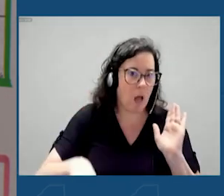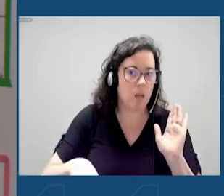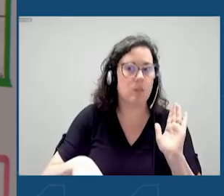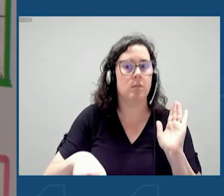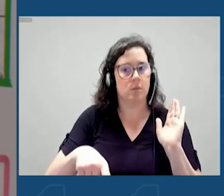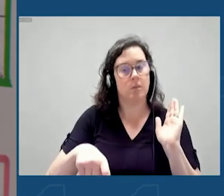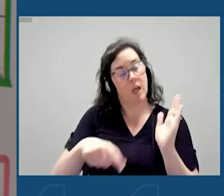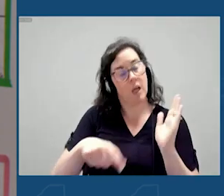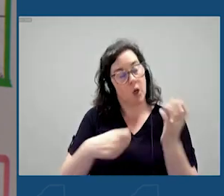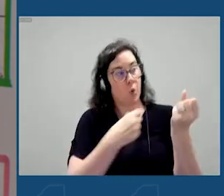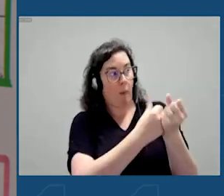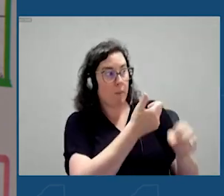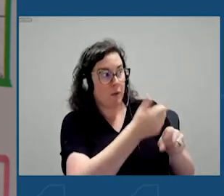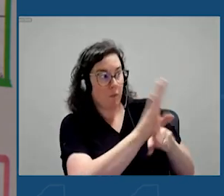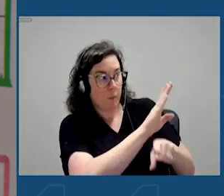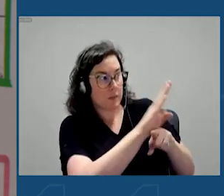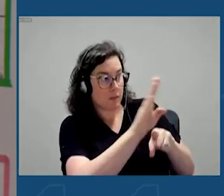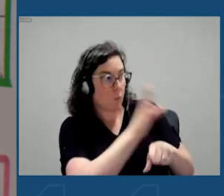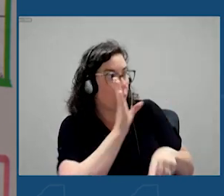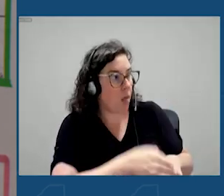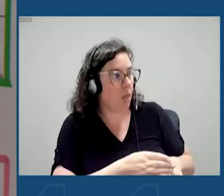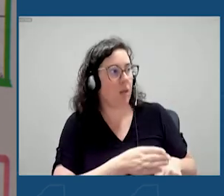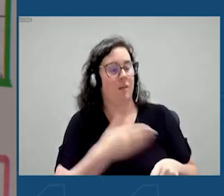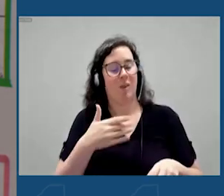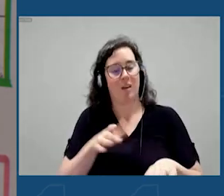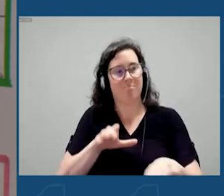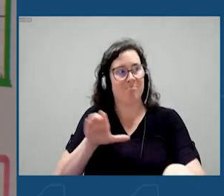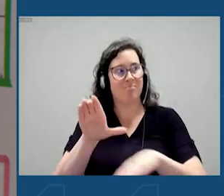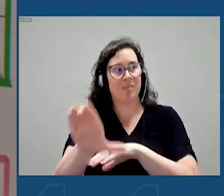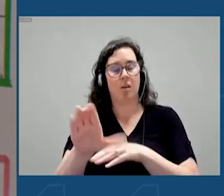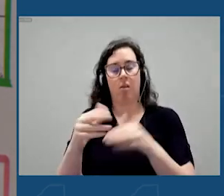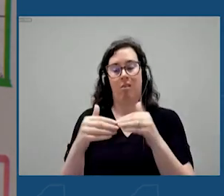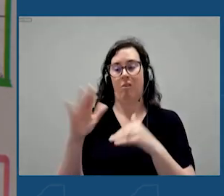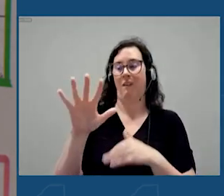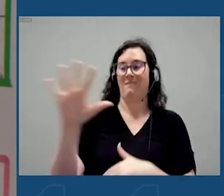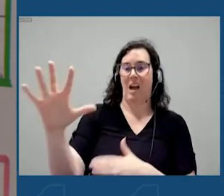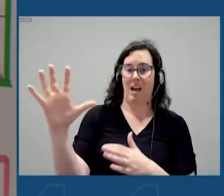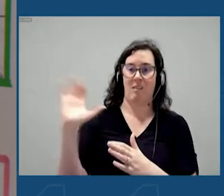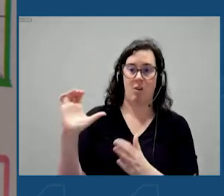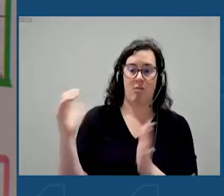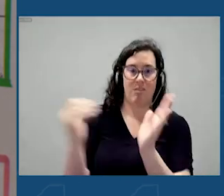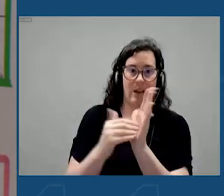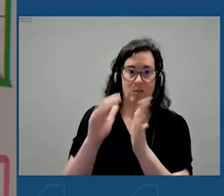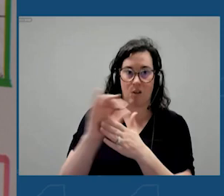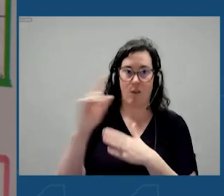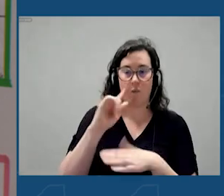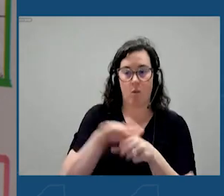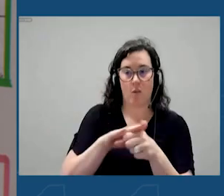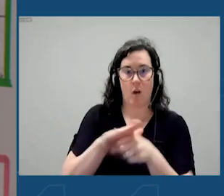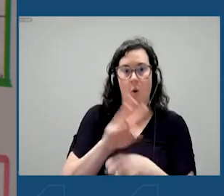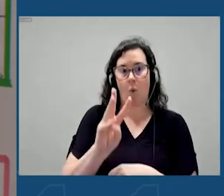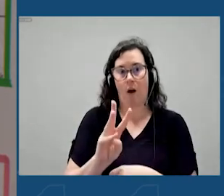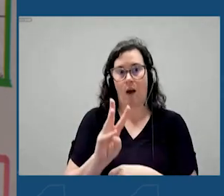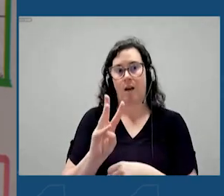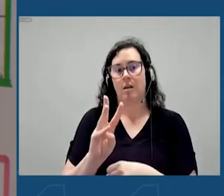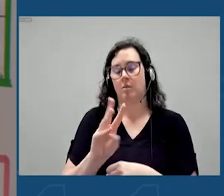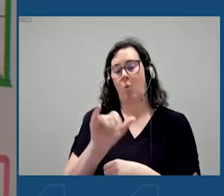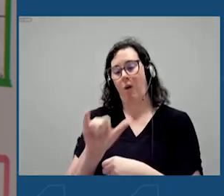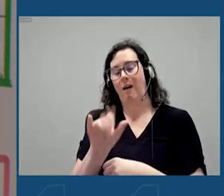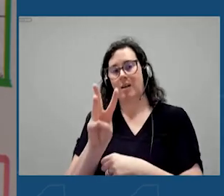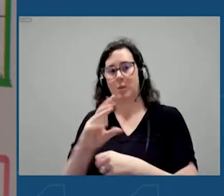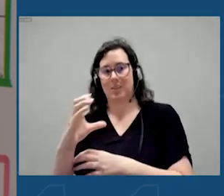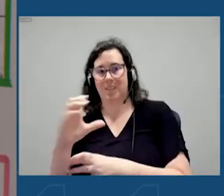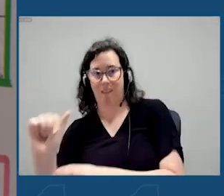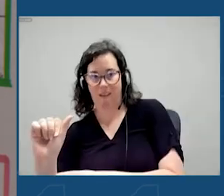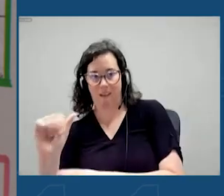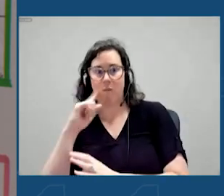yourselves. They just invested over $500,000 into the local YWCA to make sure they had the resources they need up in Syracuse